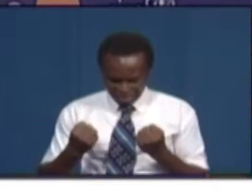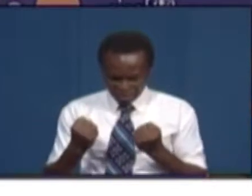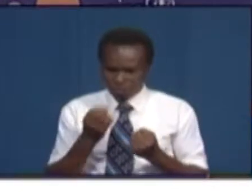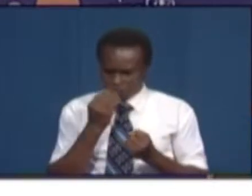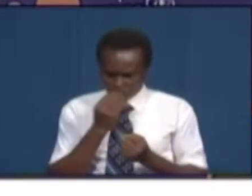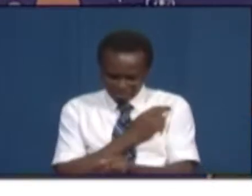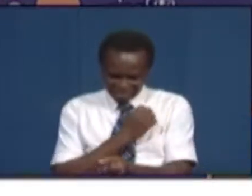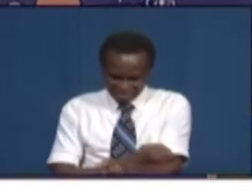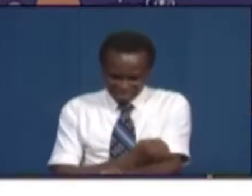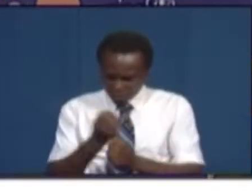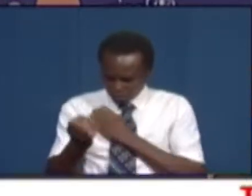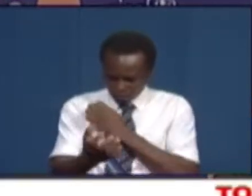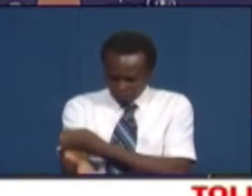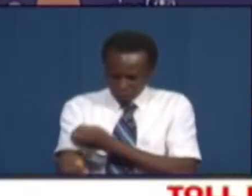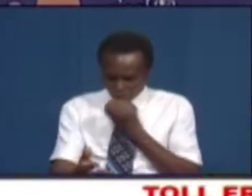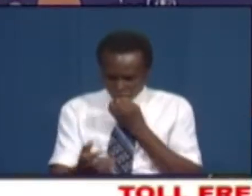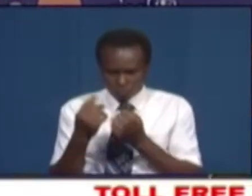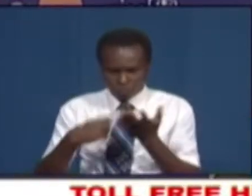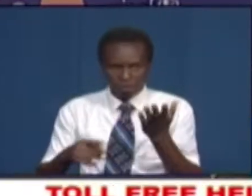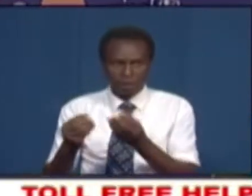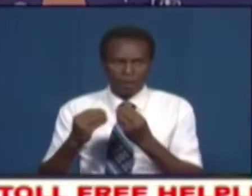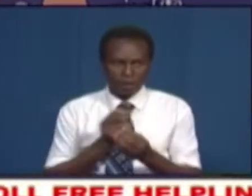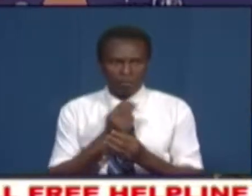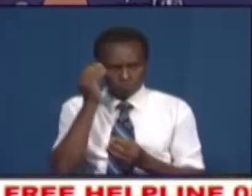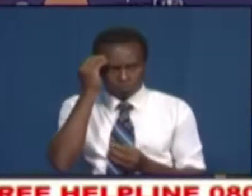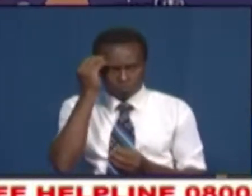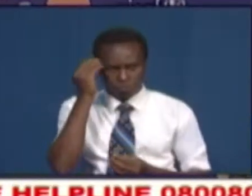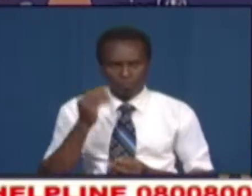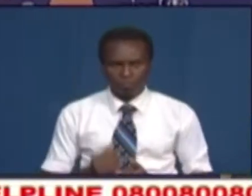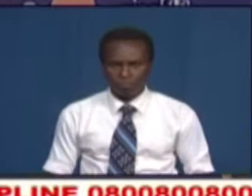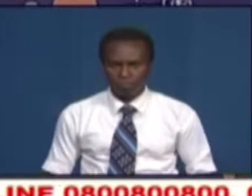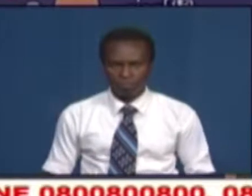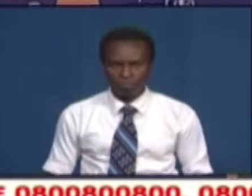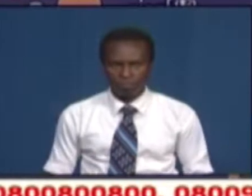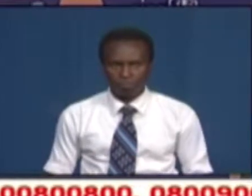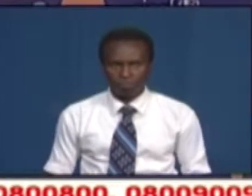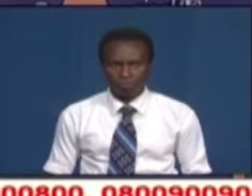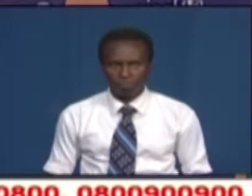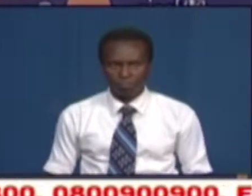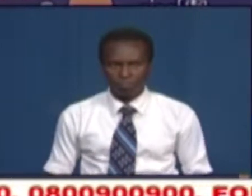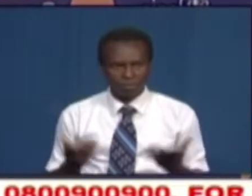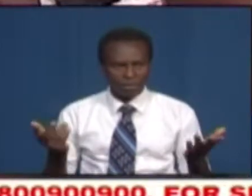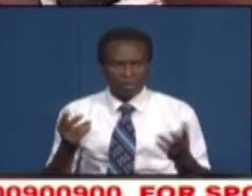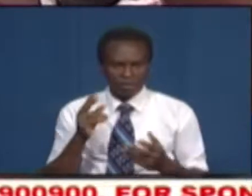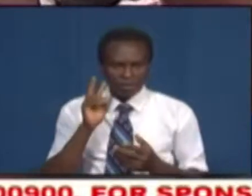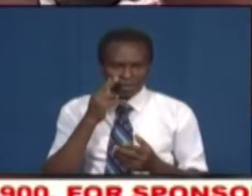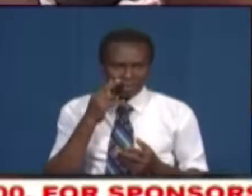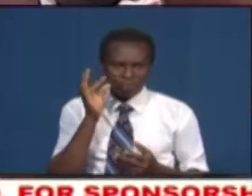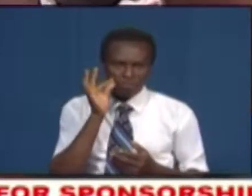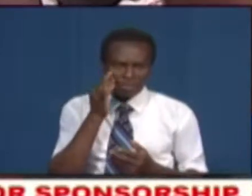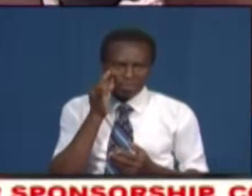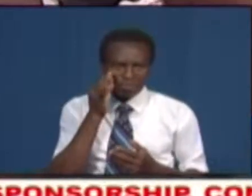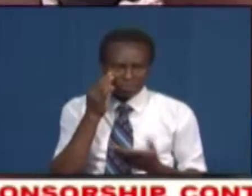yes, eating it. Right. And those are some of the things that I wish that, because the way some of the vegetables look, the way you look at it, you